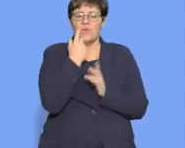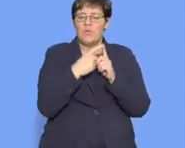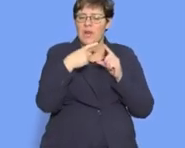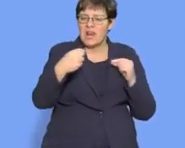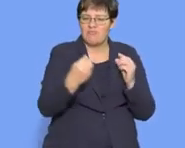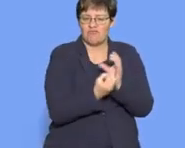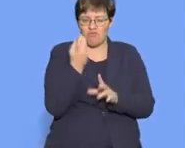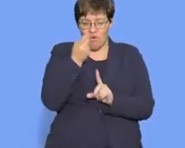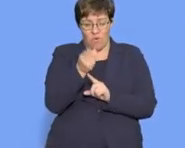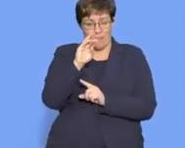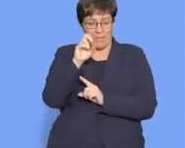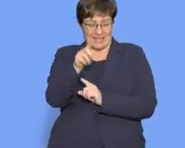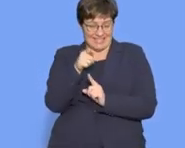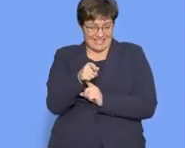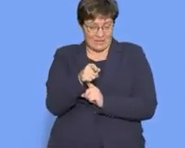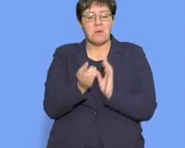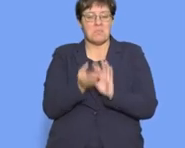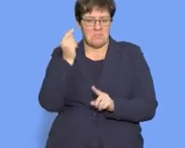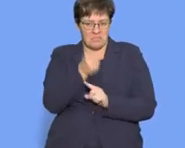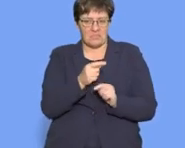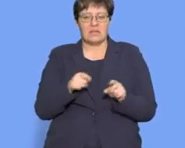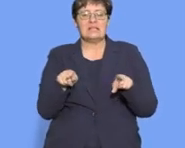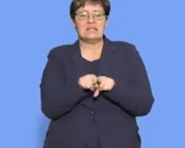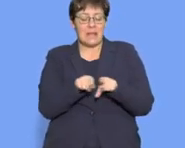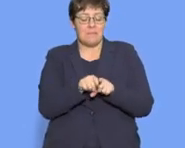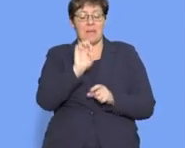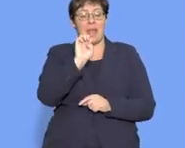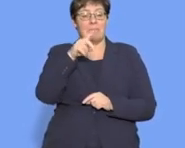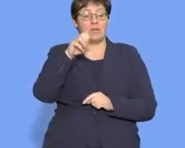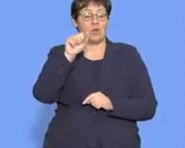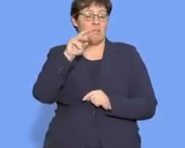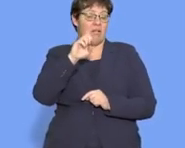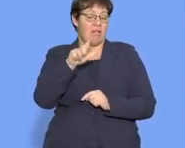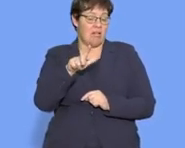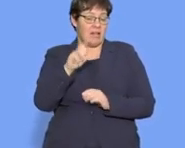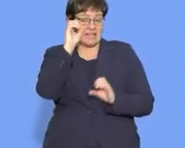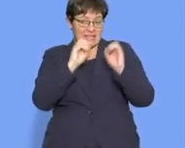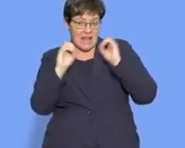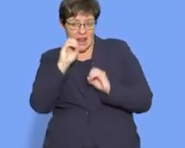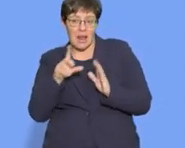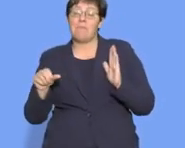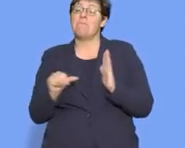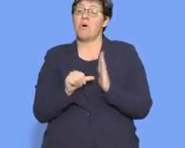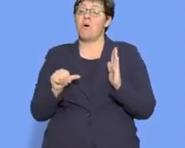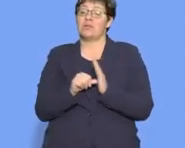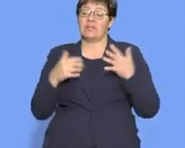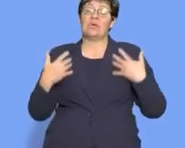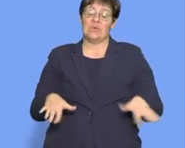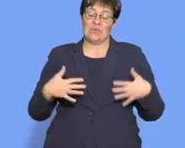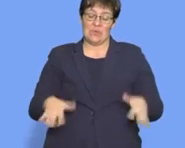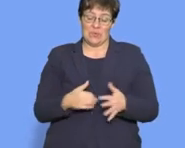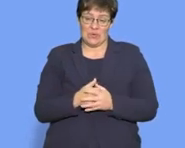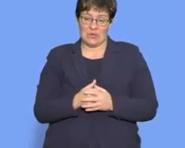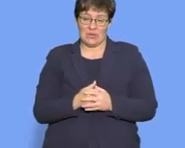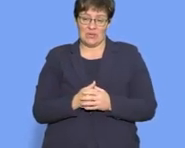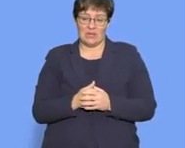grow. We would also find epidermal cells, and quite important,